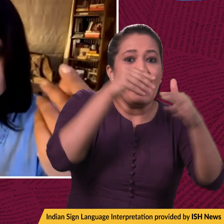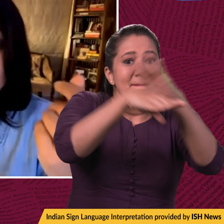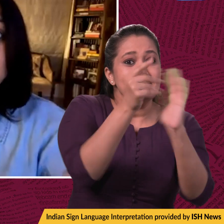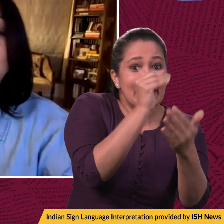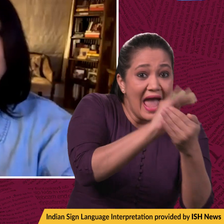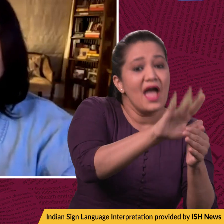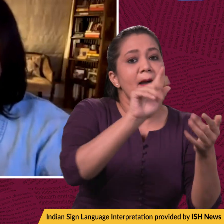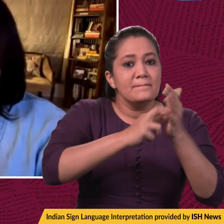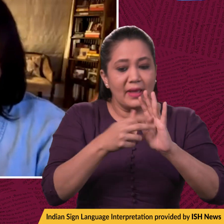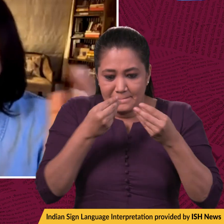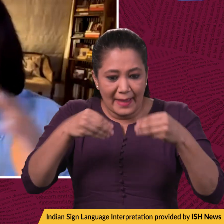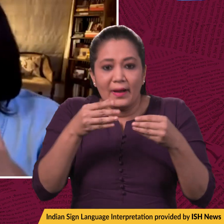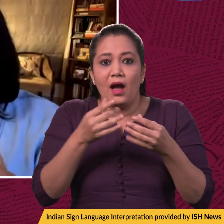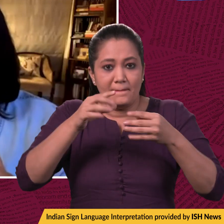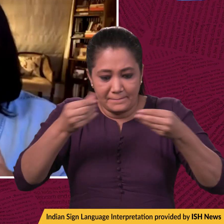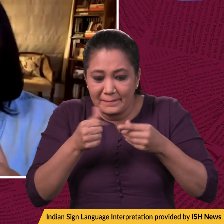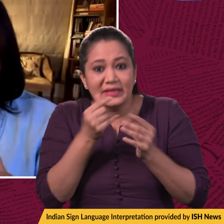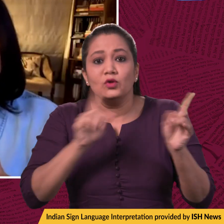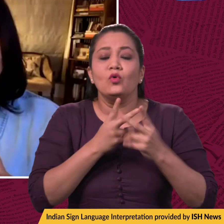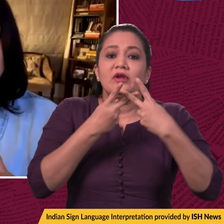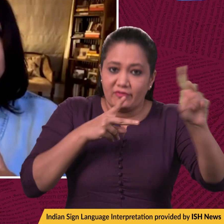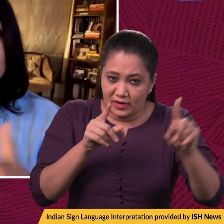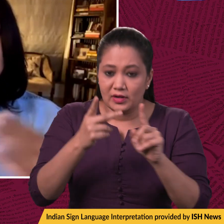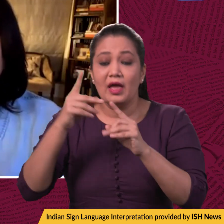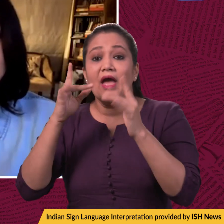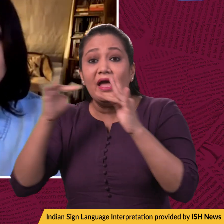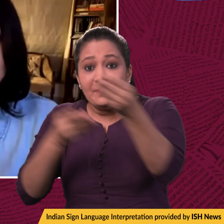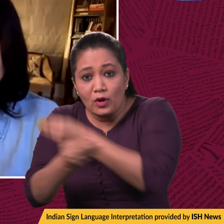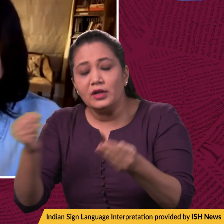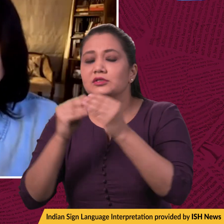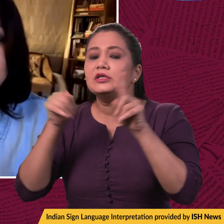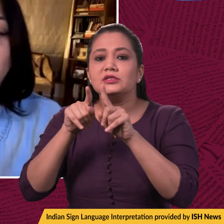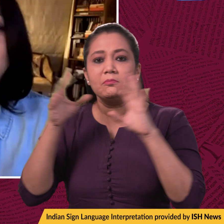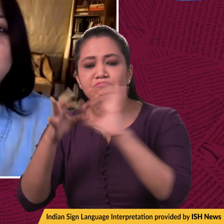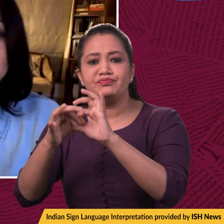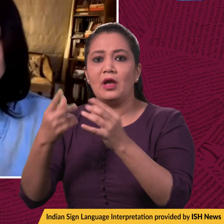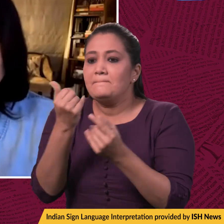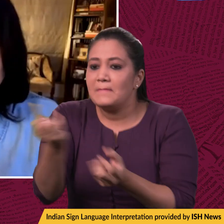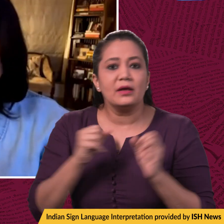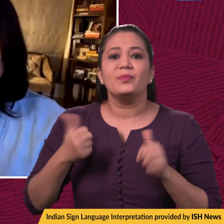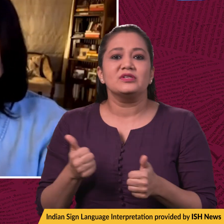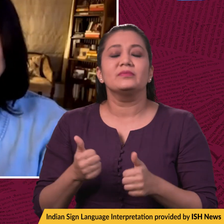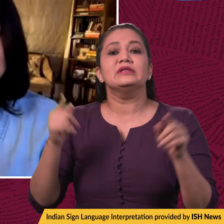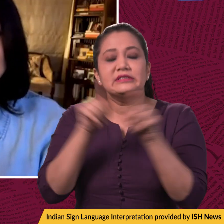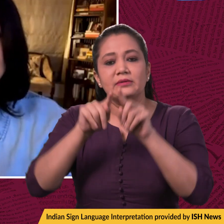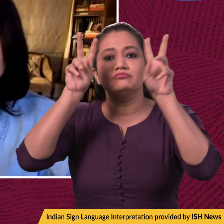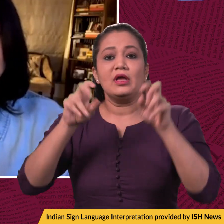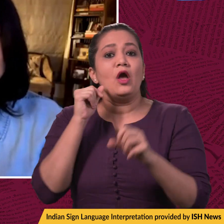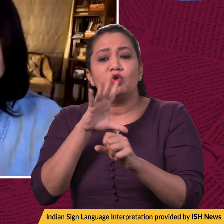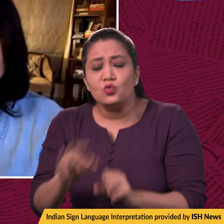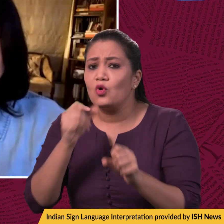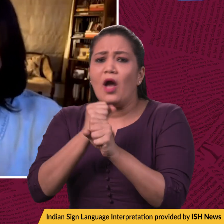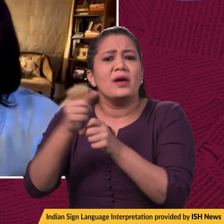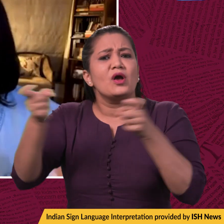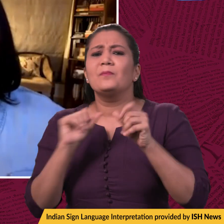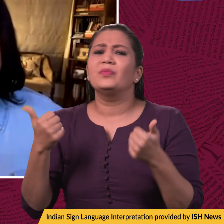and not physical in paper, and cryptocurrency, which is blockchain and cannot be, by definition, released by